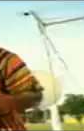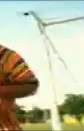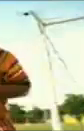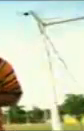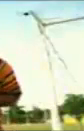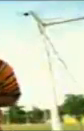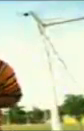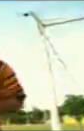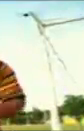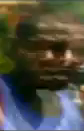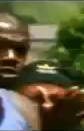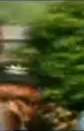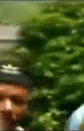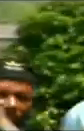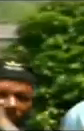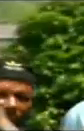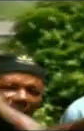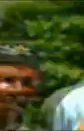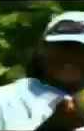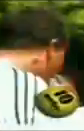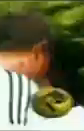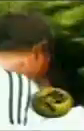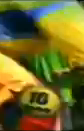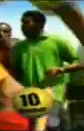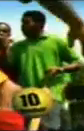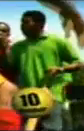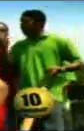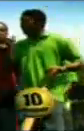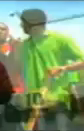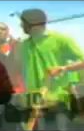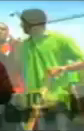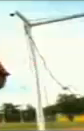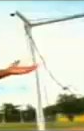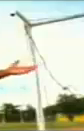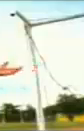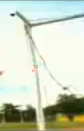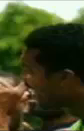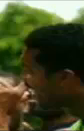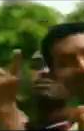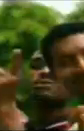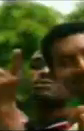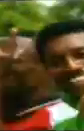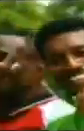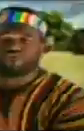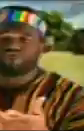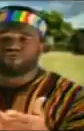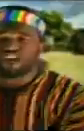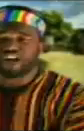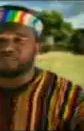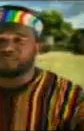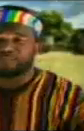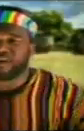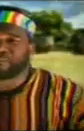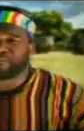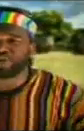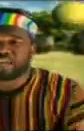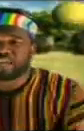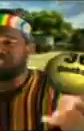in my country, the whole team would have run him out the village for playing the monkey. But you know the whole team run by the playway book